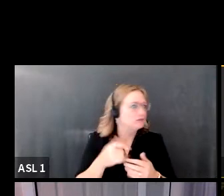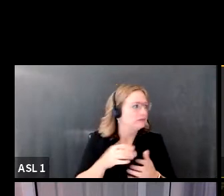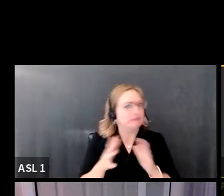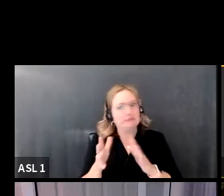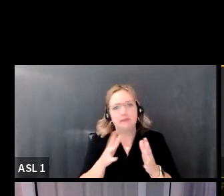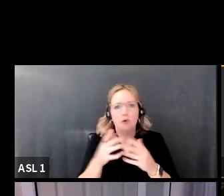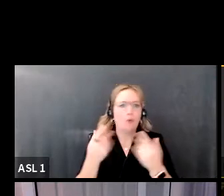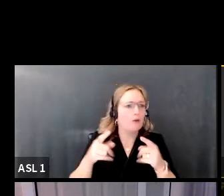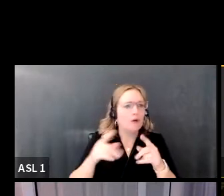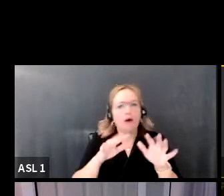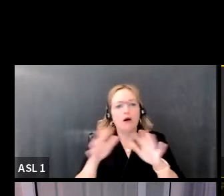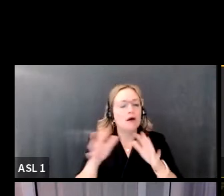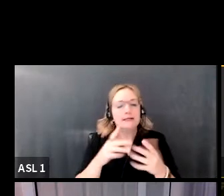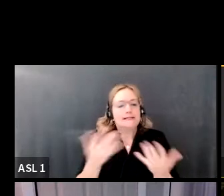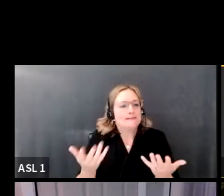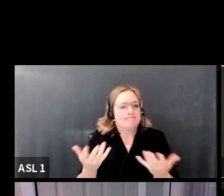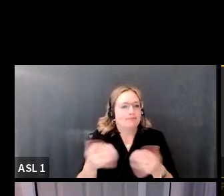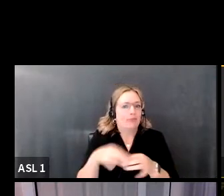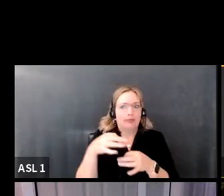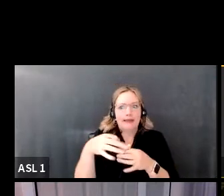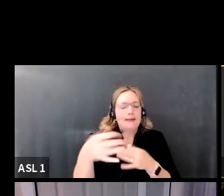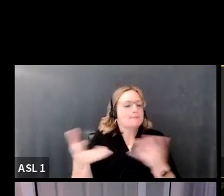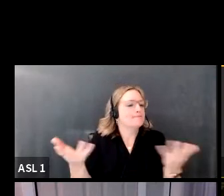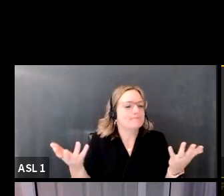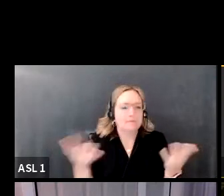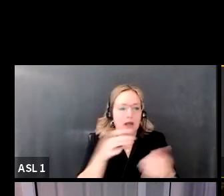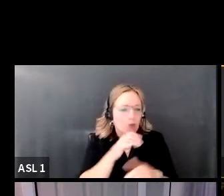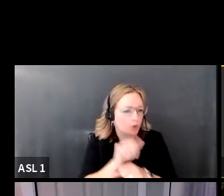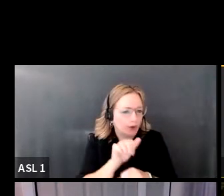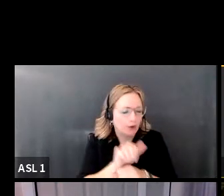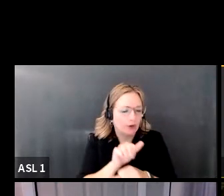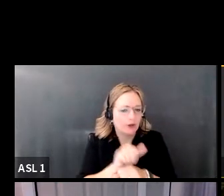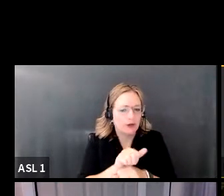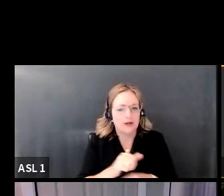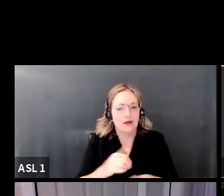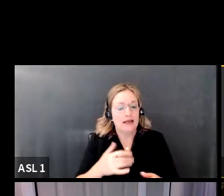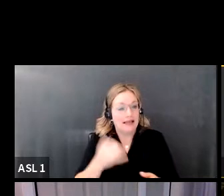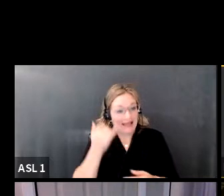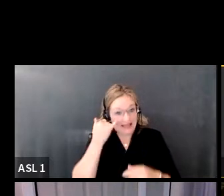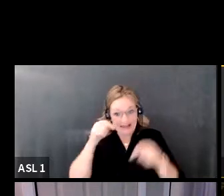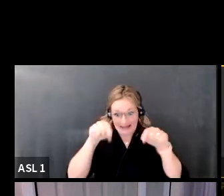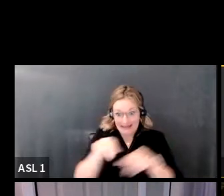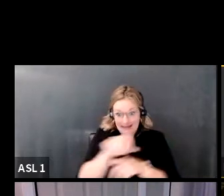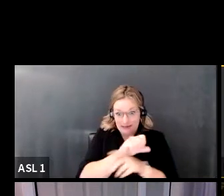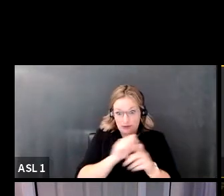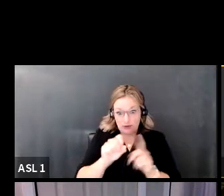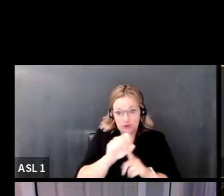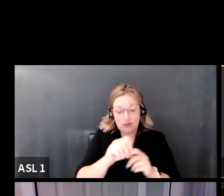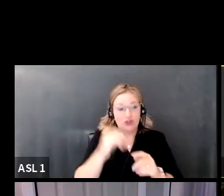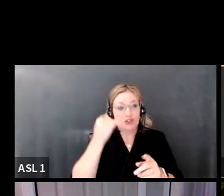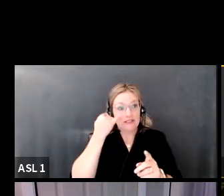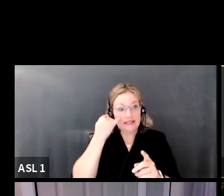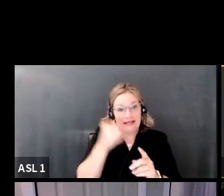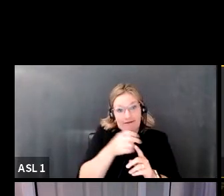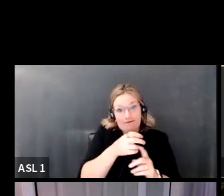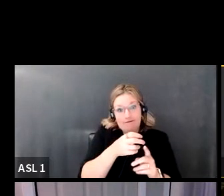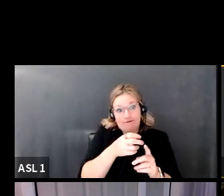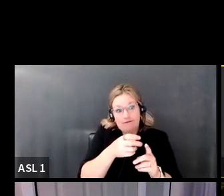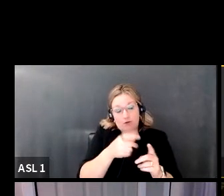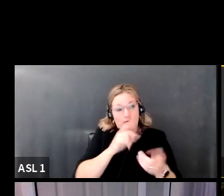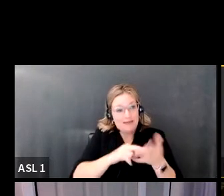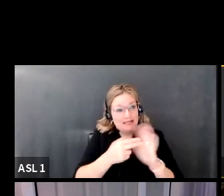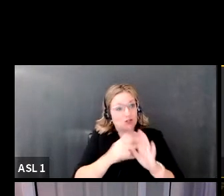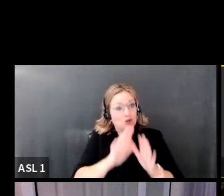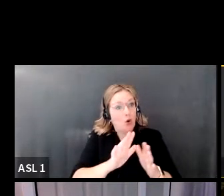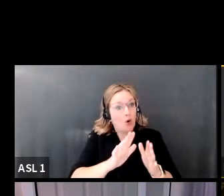case i don't believe you're going to have massive deficiencies in service you will have